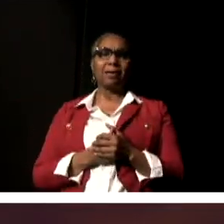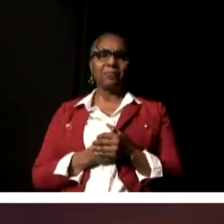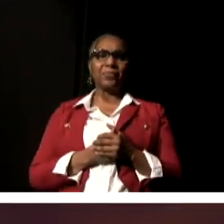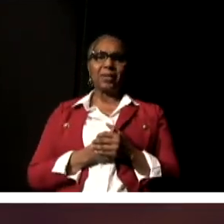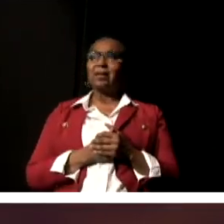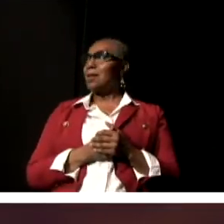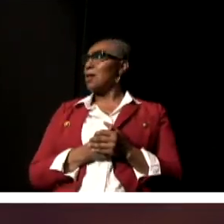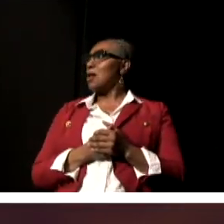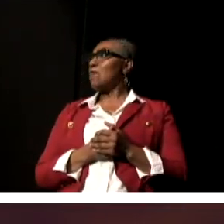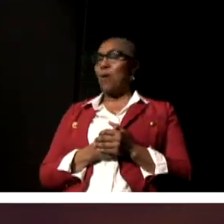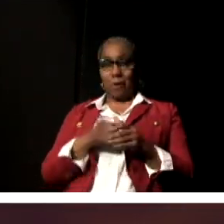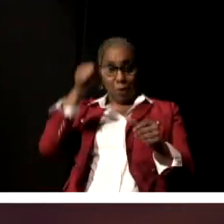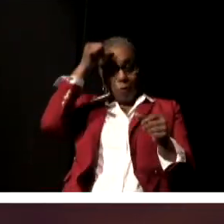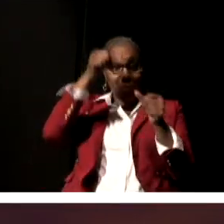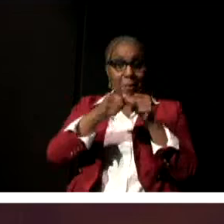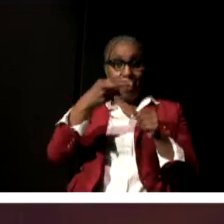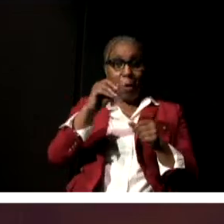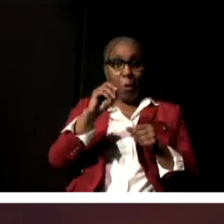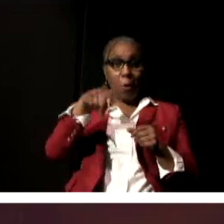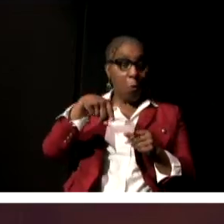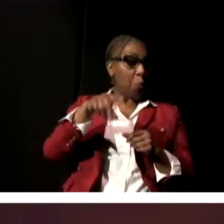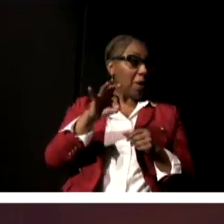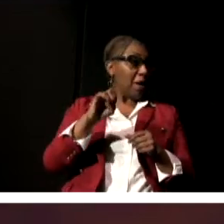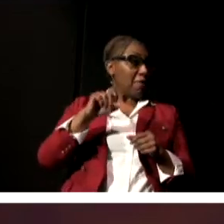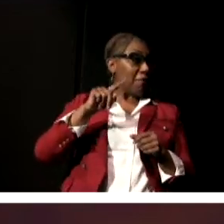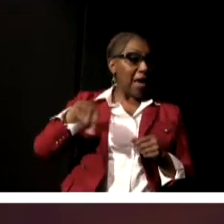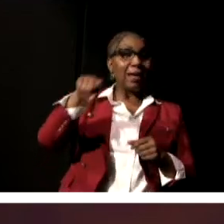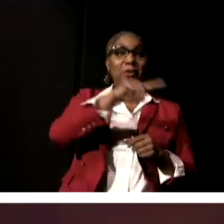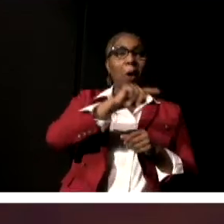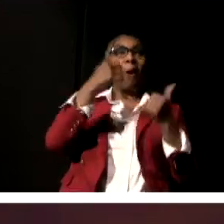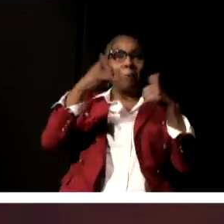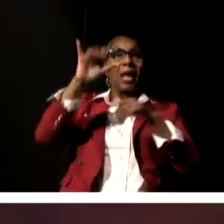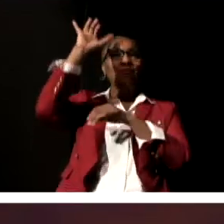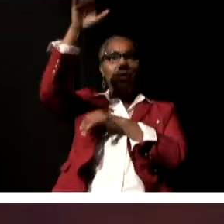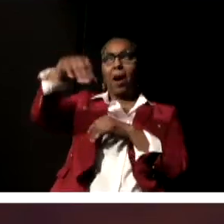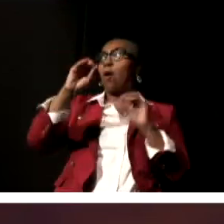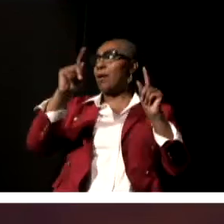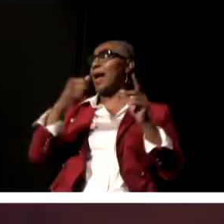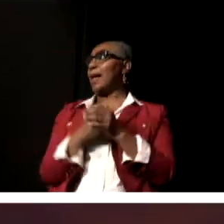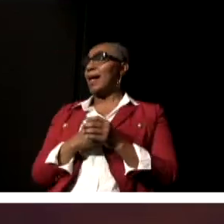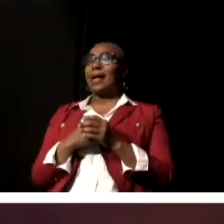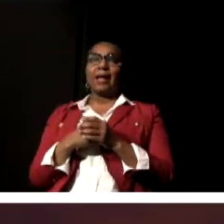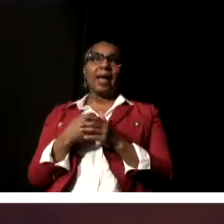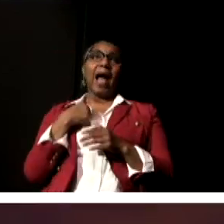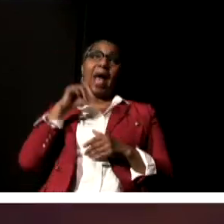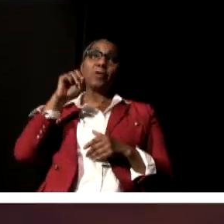For those of you who remember Hoop Fest and can play some ball, I do got a trophy.